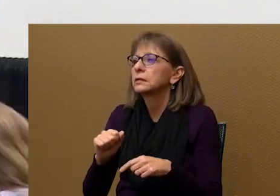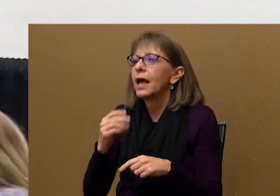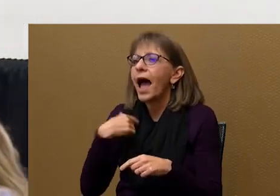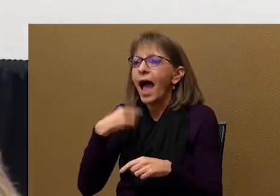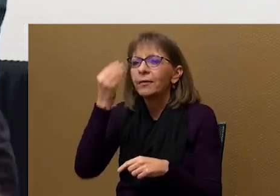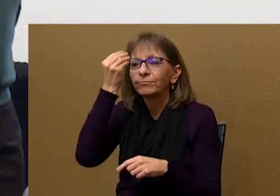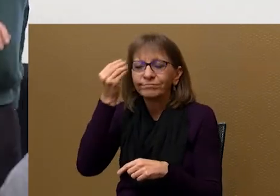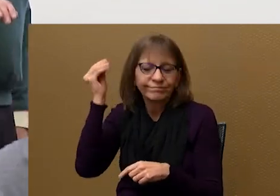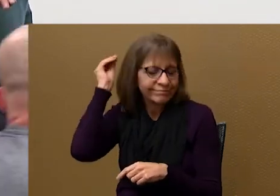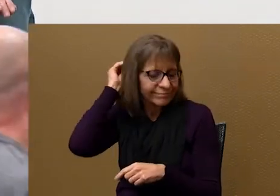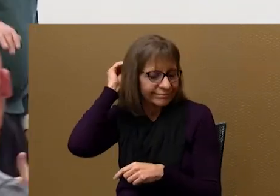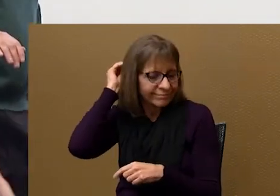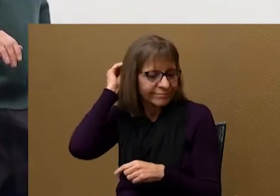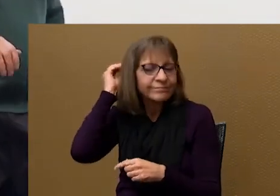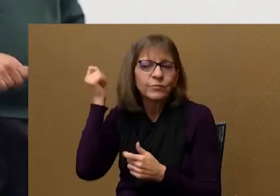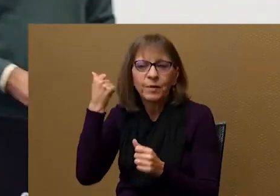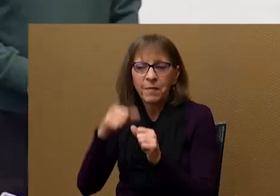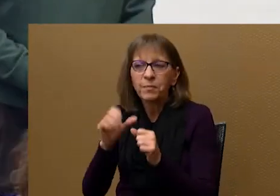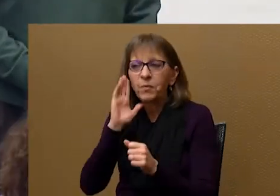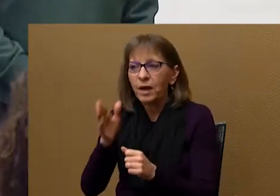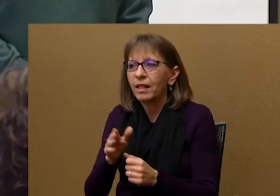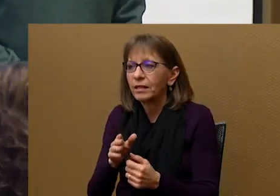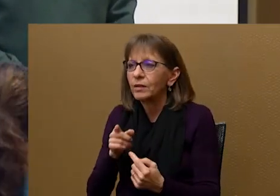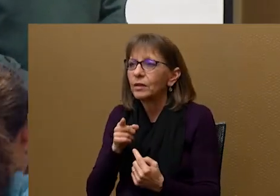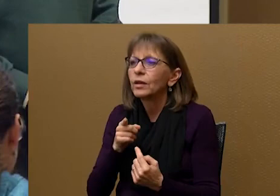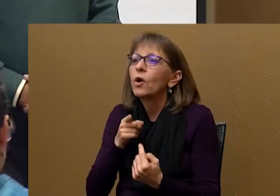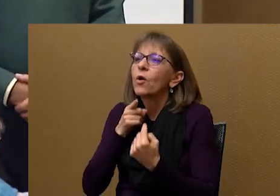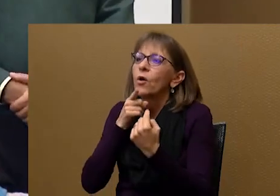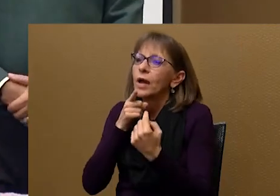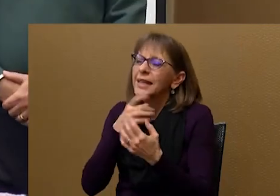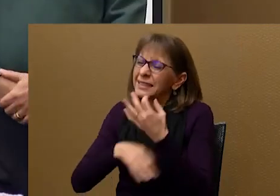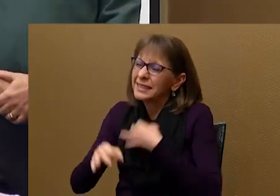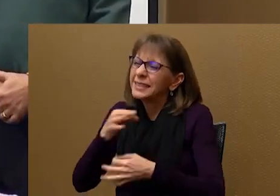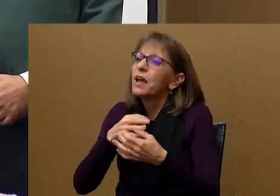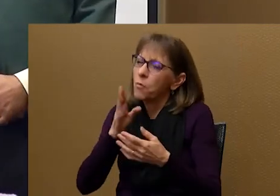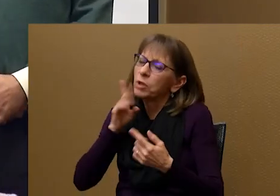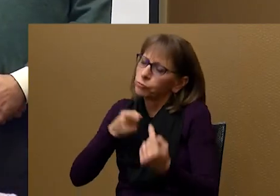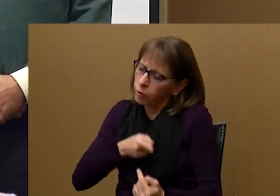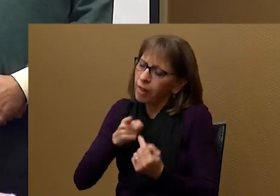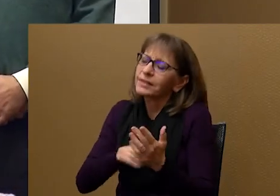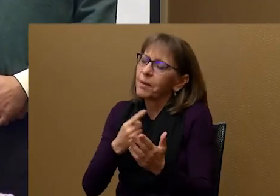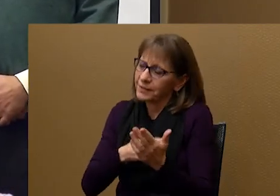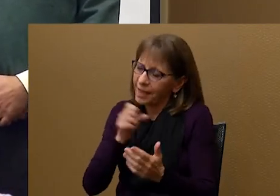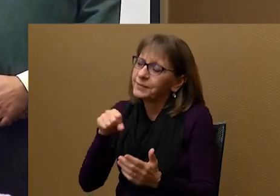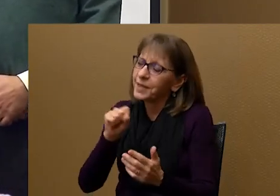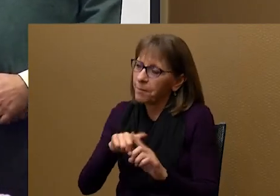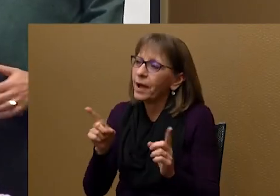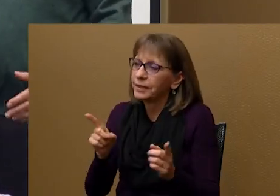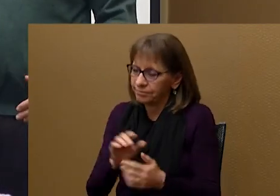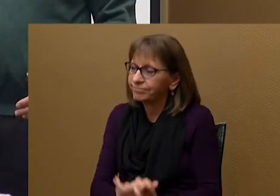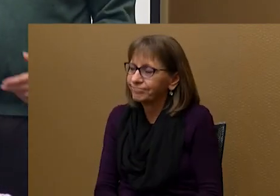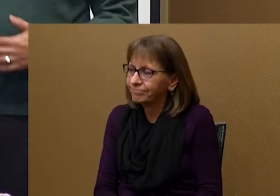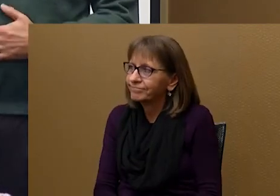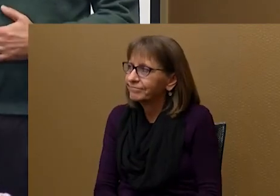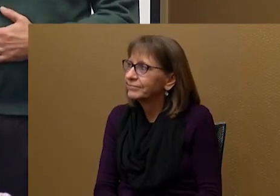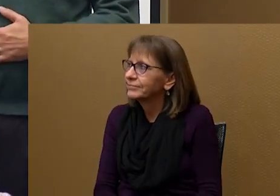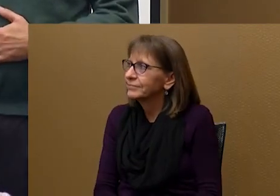I'm going to take home and remember. Instead of, it's going to be a struggle sometimes, but,